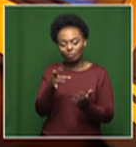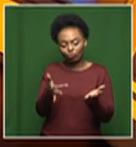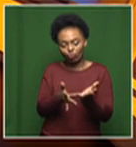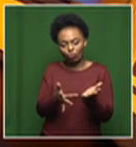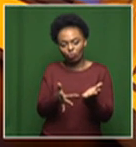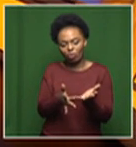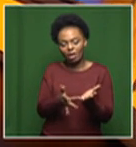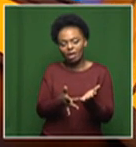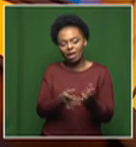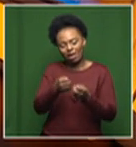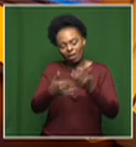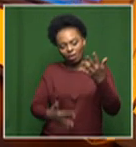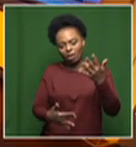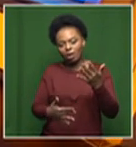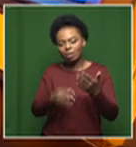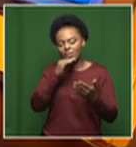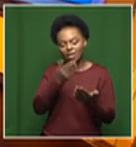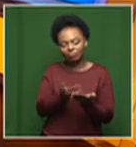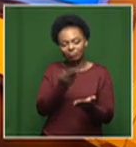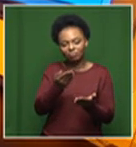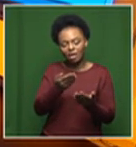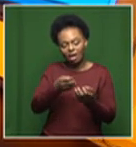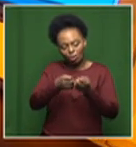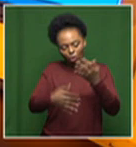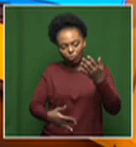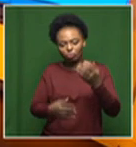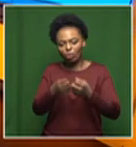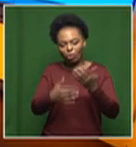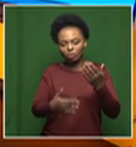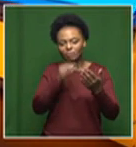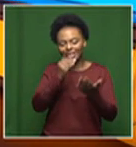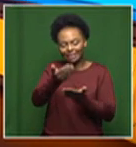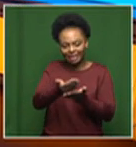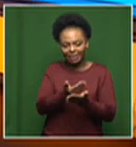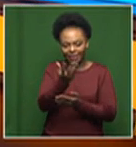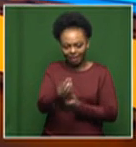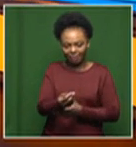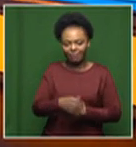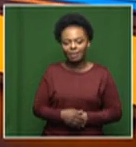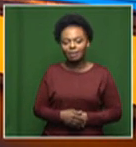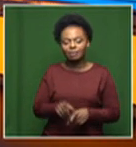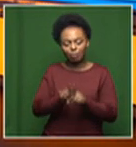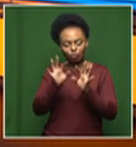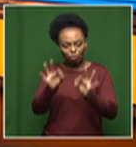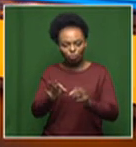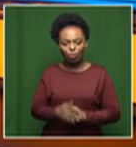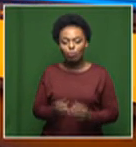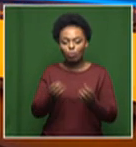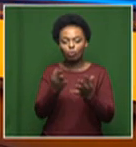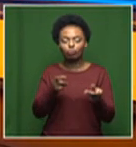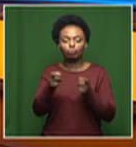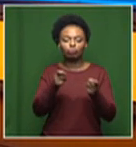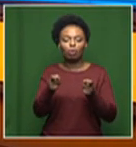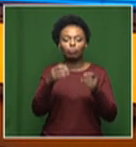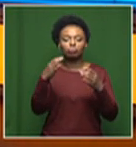with extra layers of security to make sure that the information is safe and secure. Now, I know a lot of consumers have been